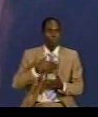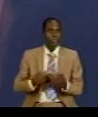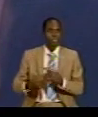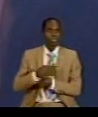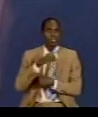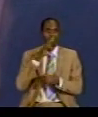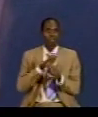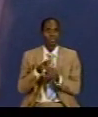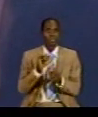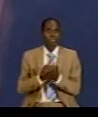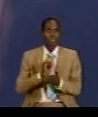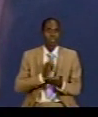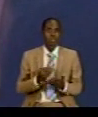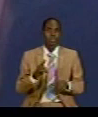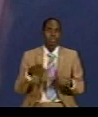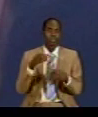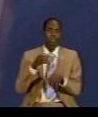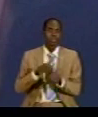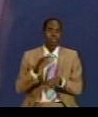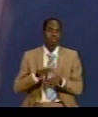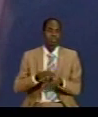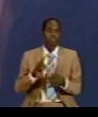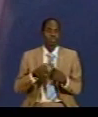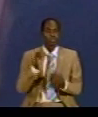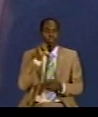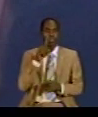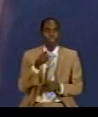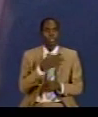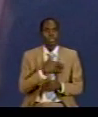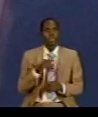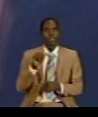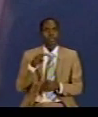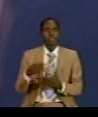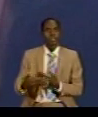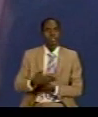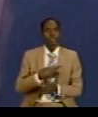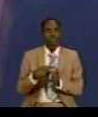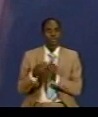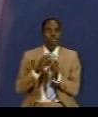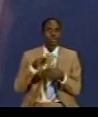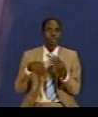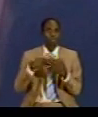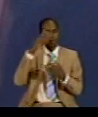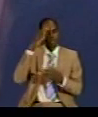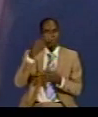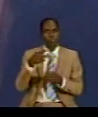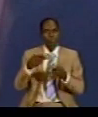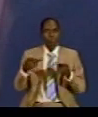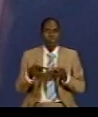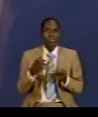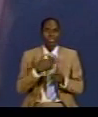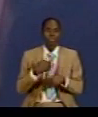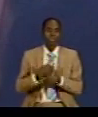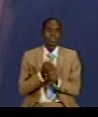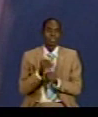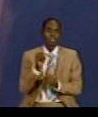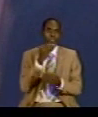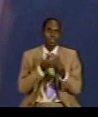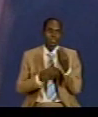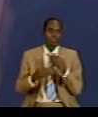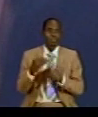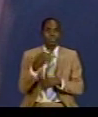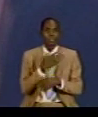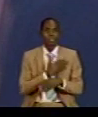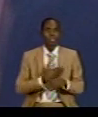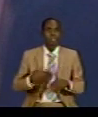feast. And it came to pass in the evening that he took Leah his daughter, and brought her to him, and he went in unto